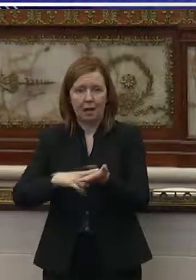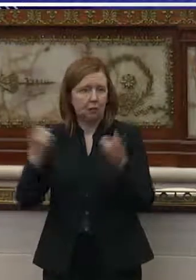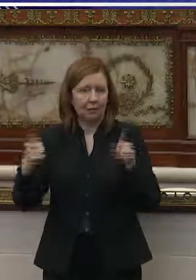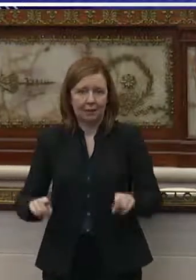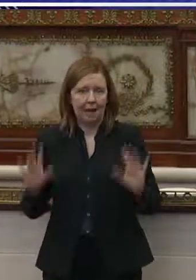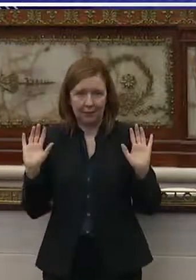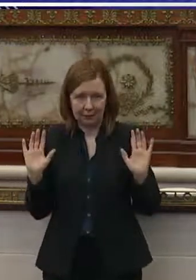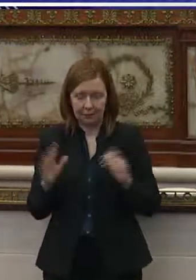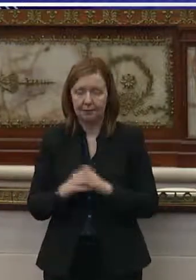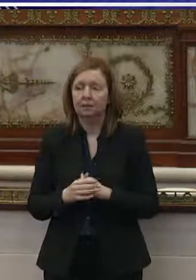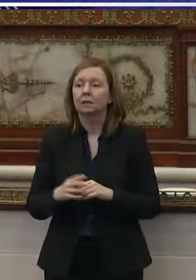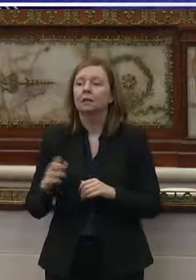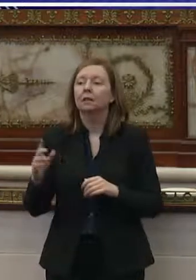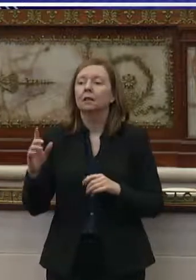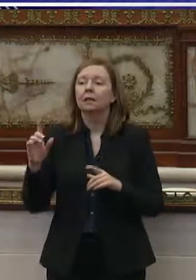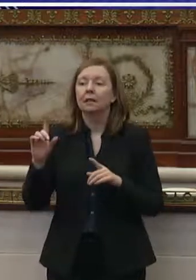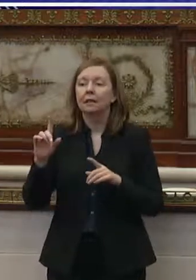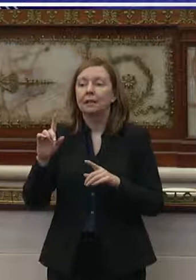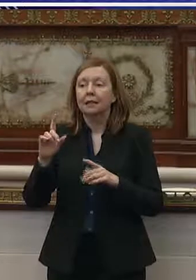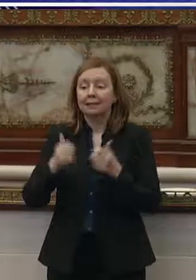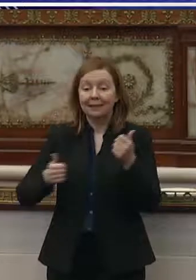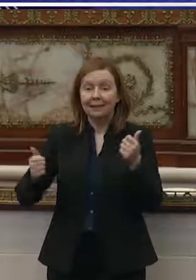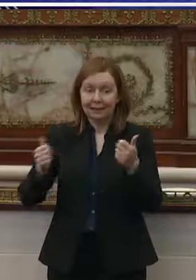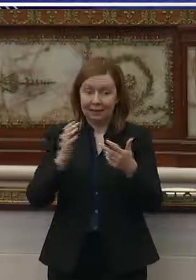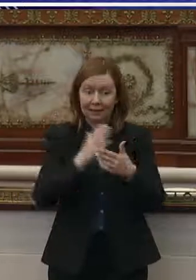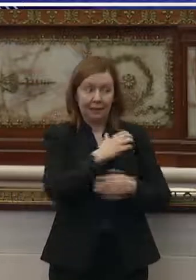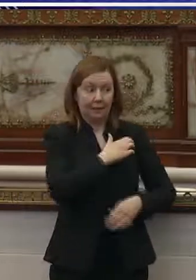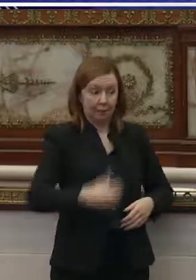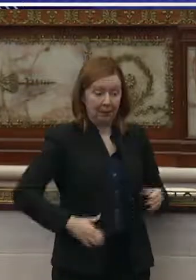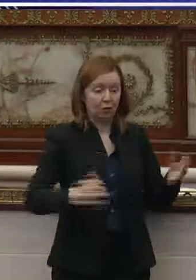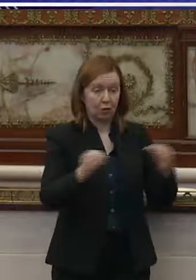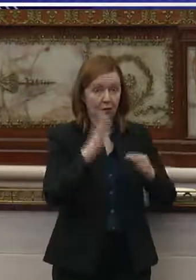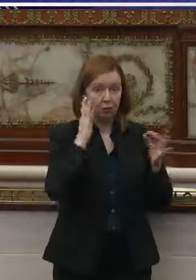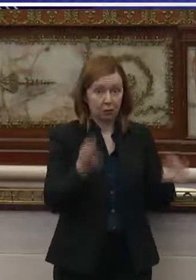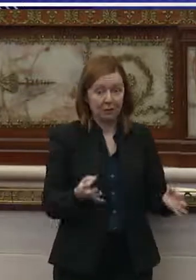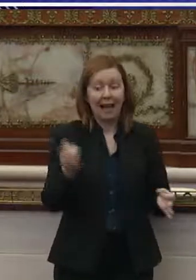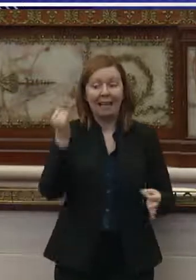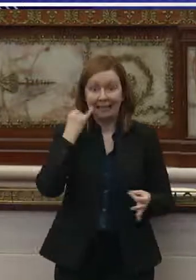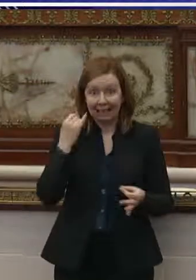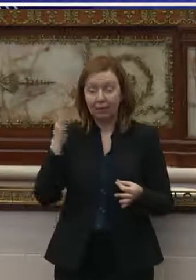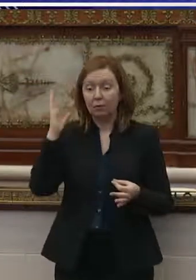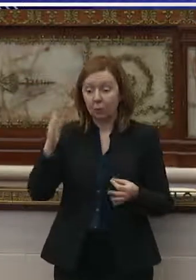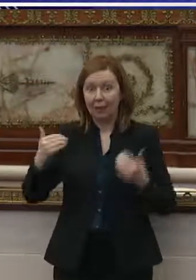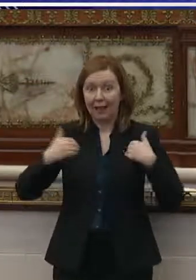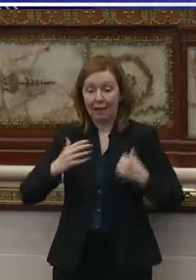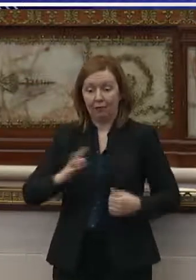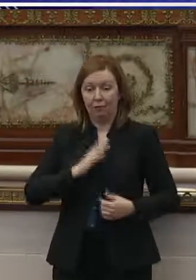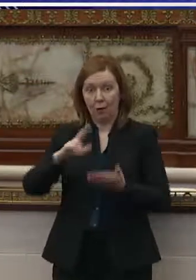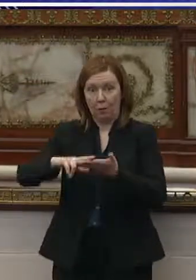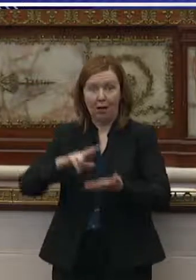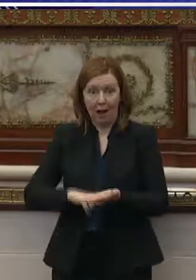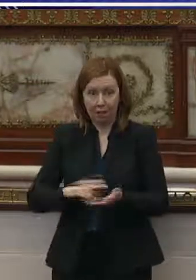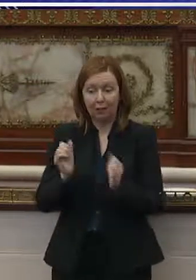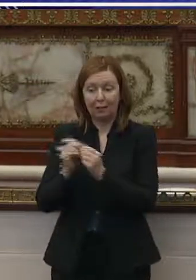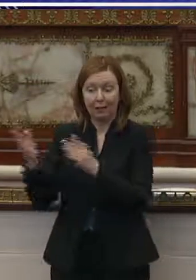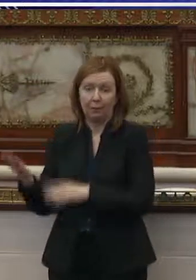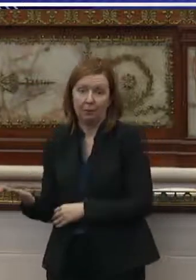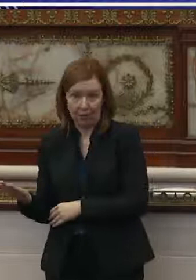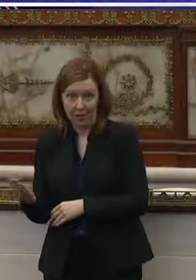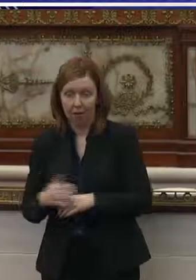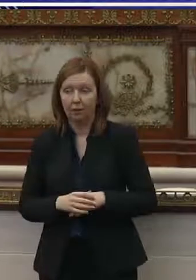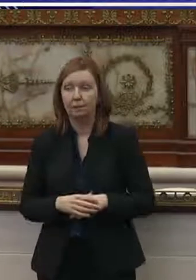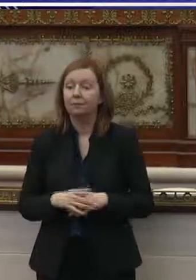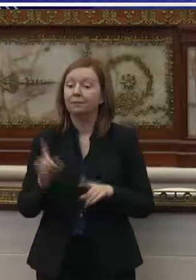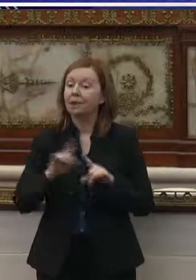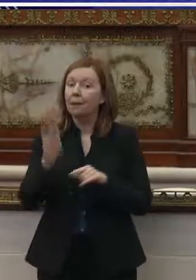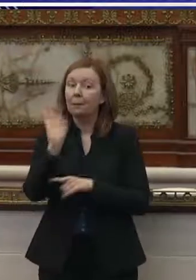exist. Rather, it is up to the executive branch to decide whether to enter into a formal contract with the provider. The